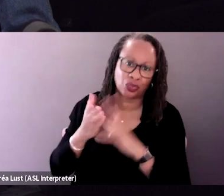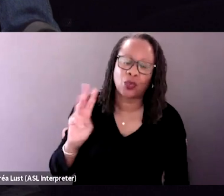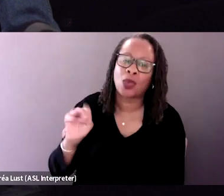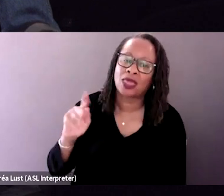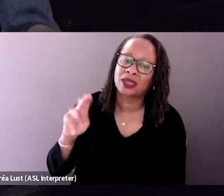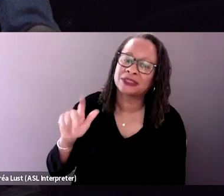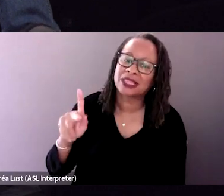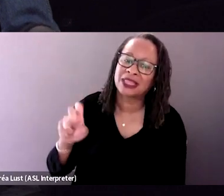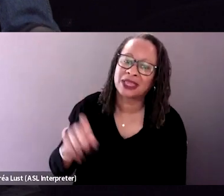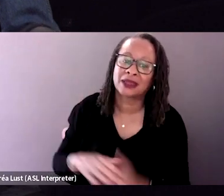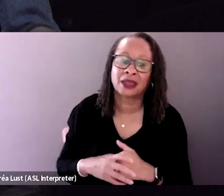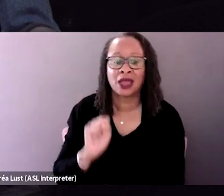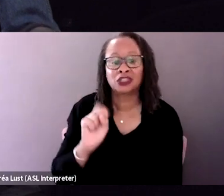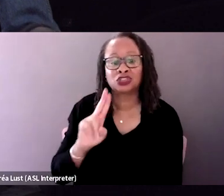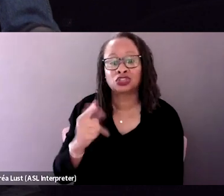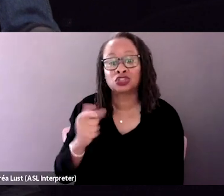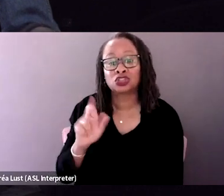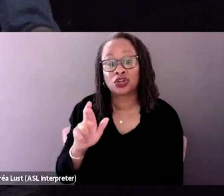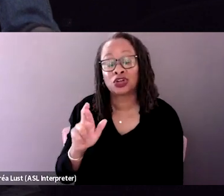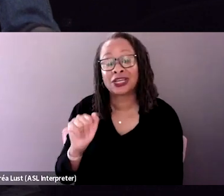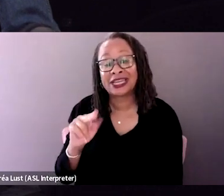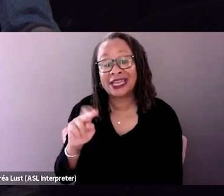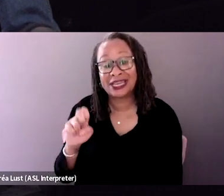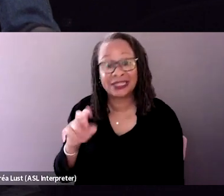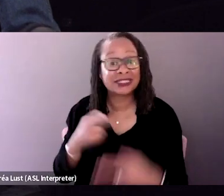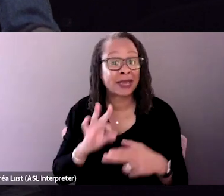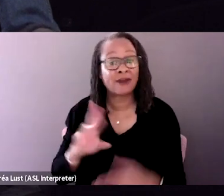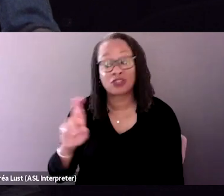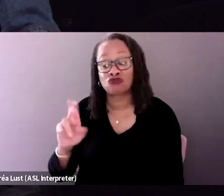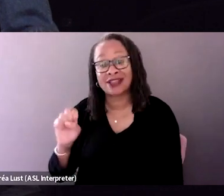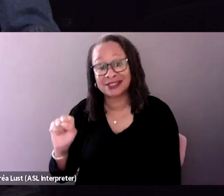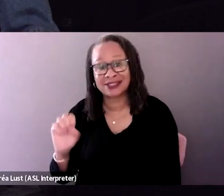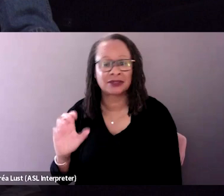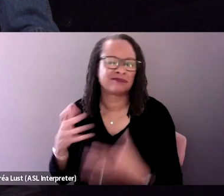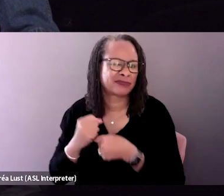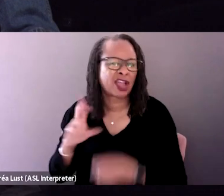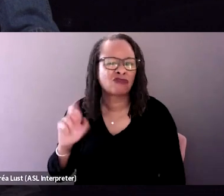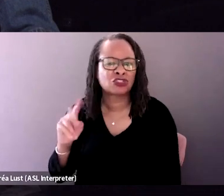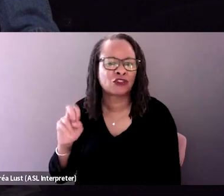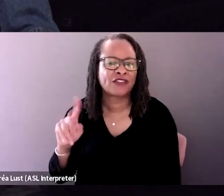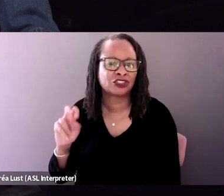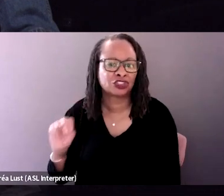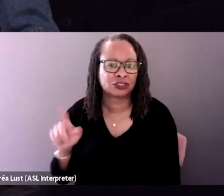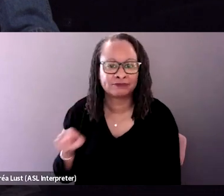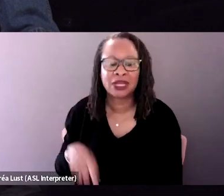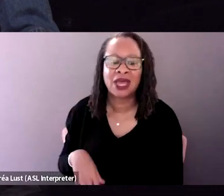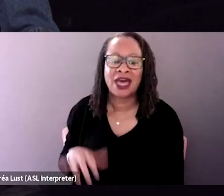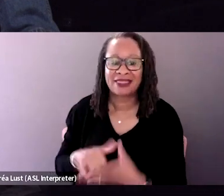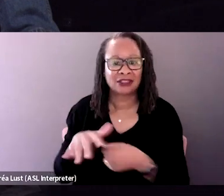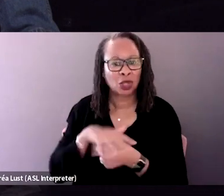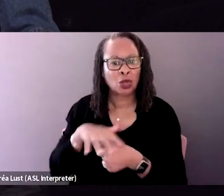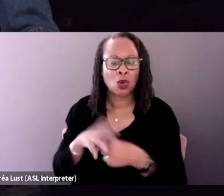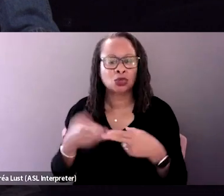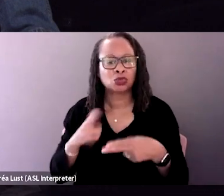res, as Em said. I don't even think I need to talk now. But Sugarcane is the name of the res. And I guess one additional thing to say about that is it's the colloquial name for the res.